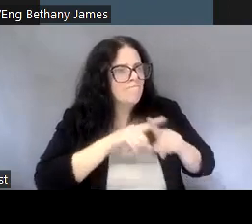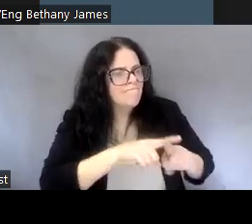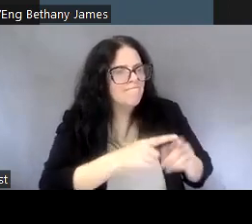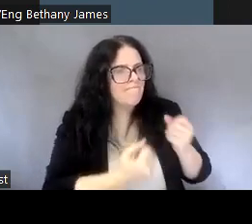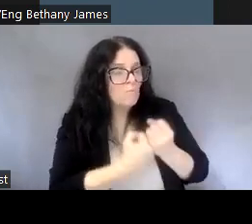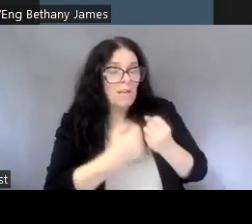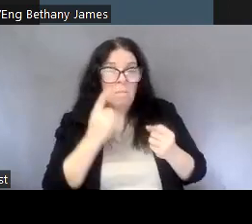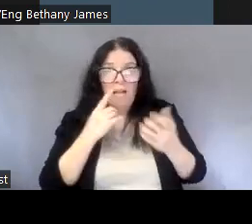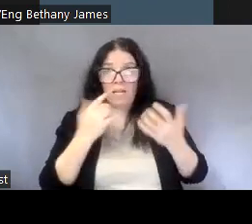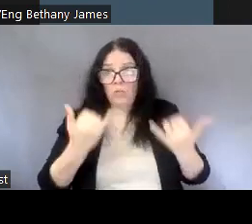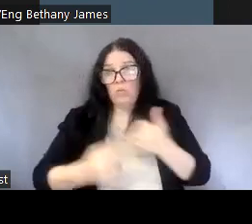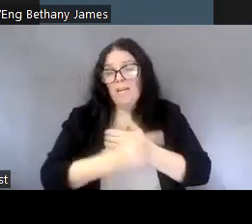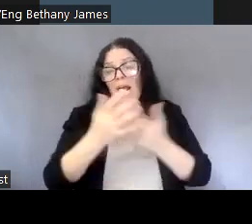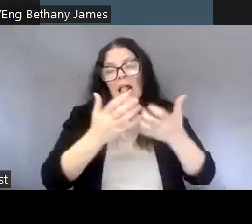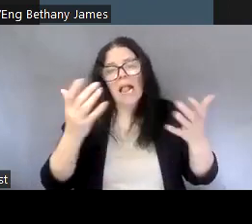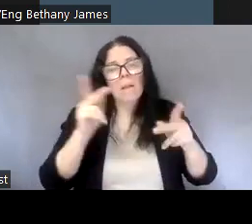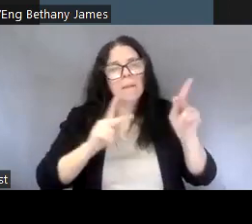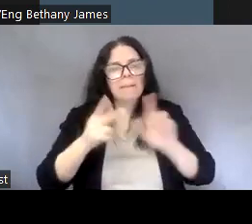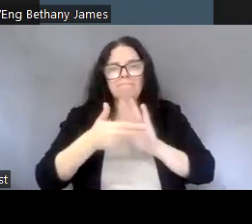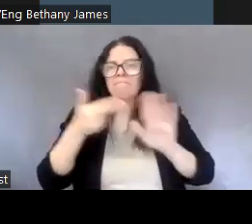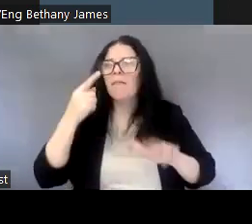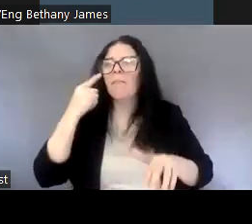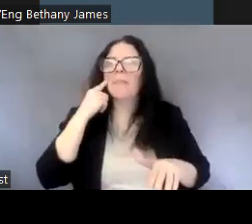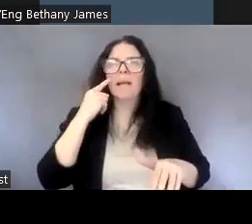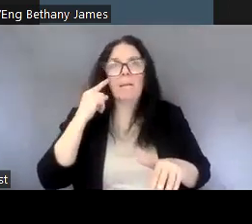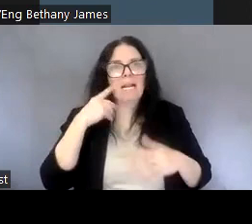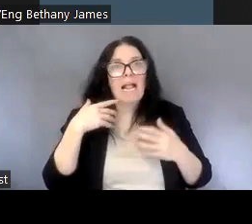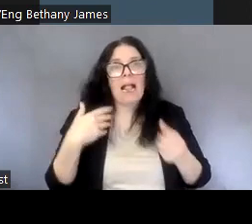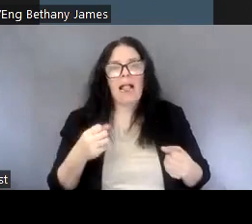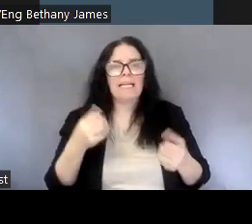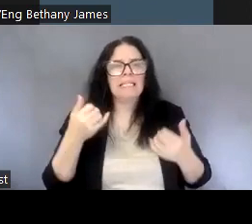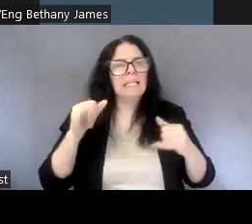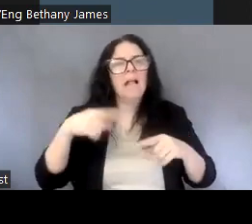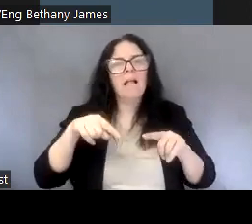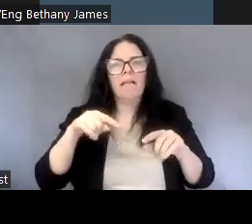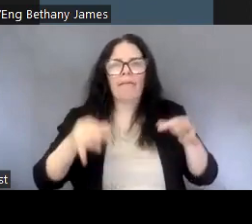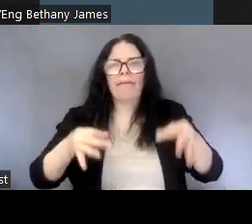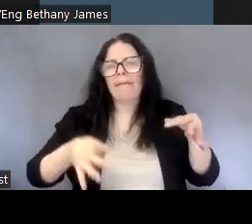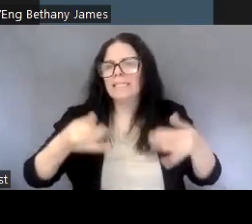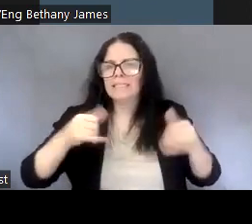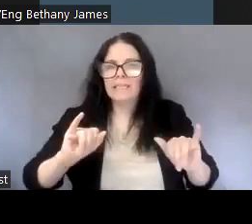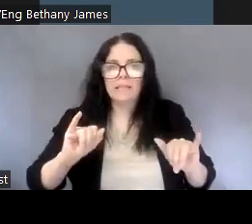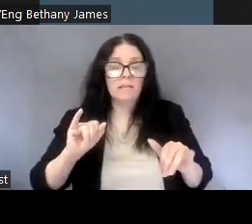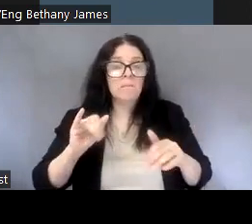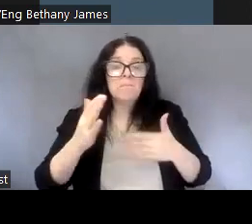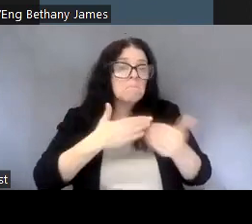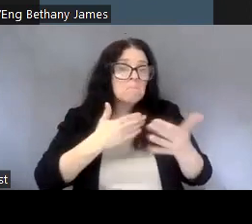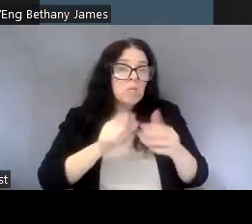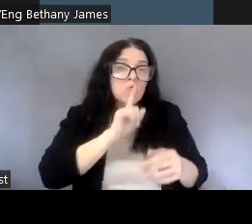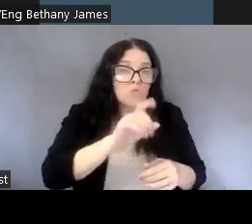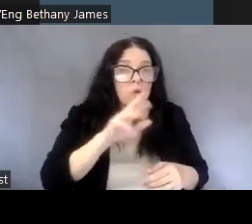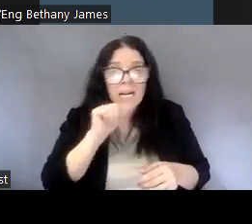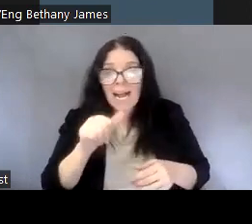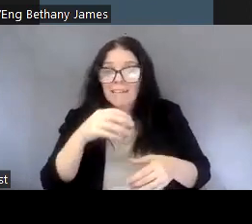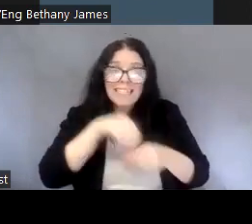stigma. There's a lot of stigma still associated with mental health problems, whether it's in the general society or at